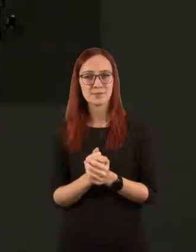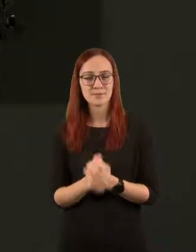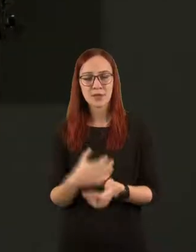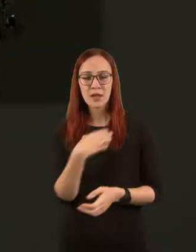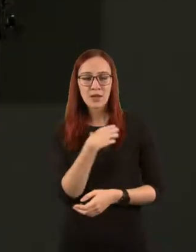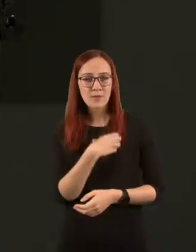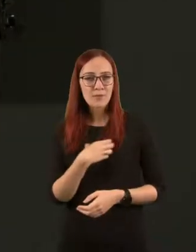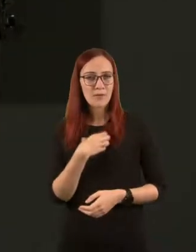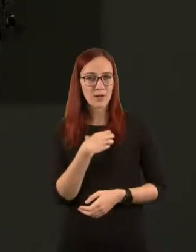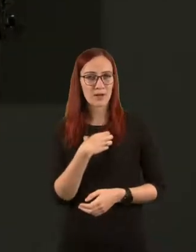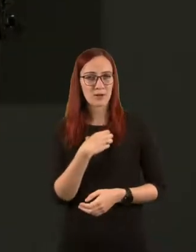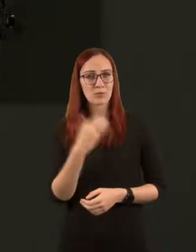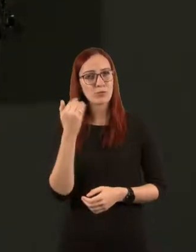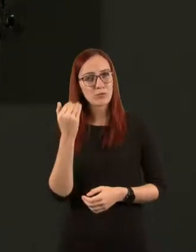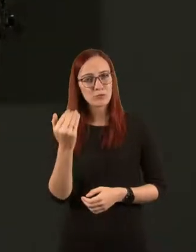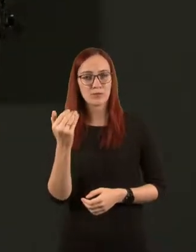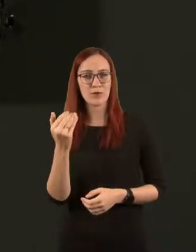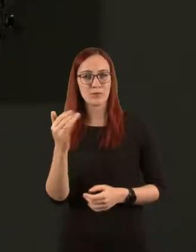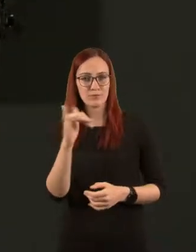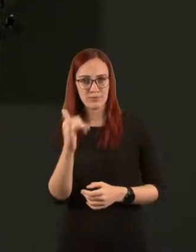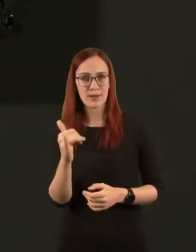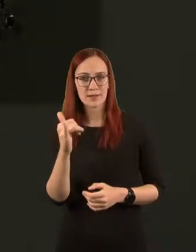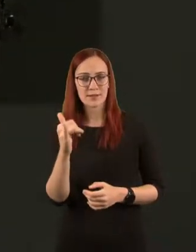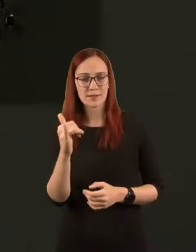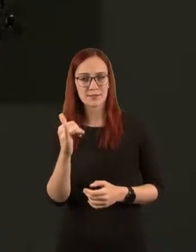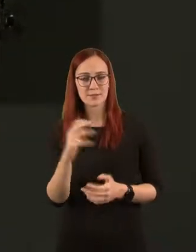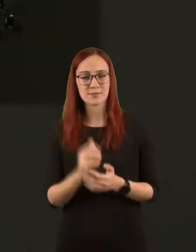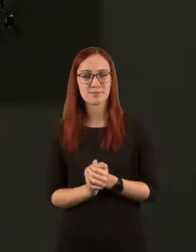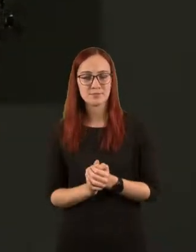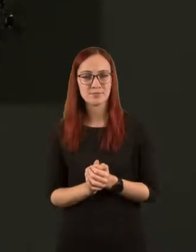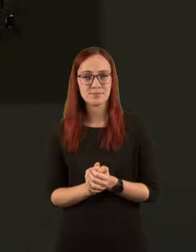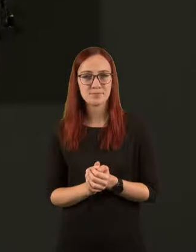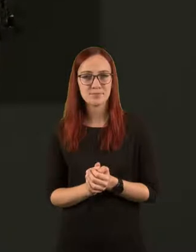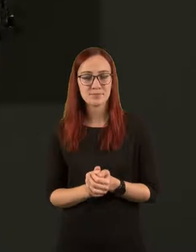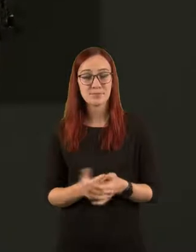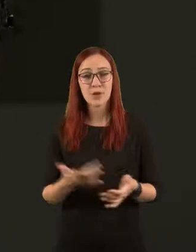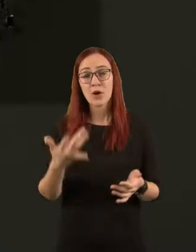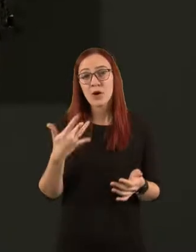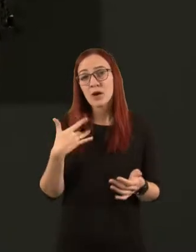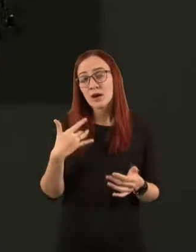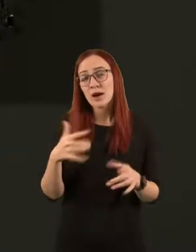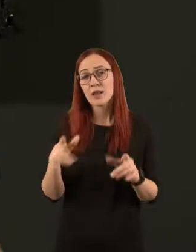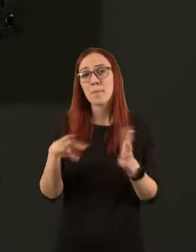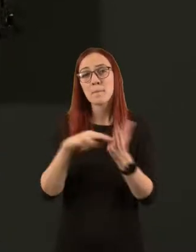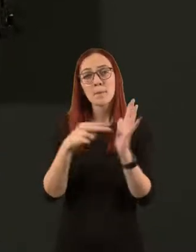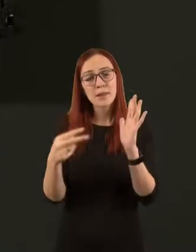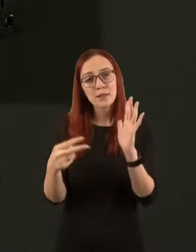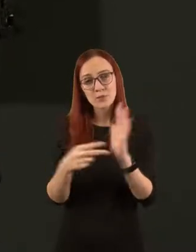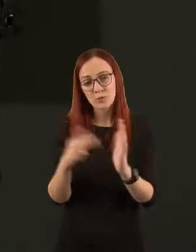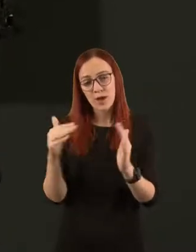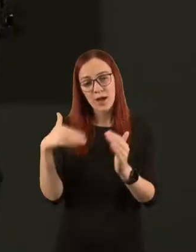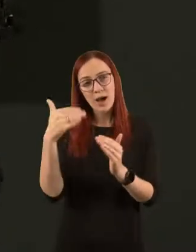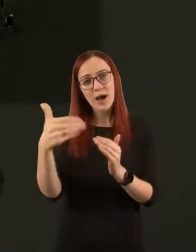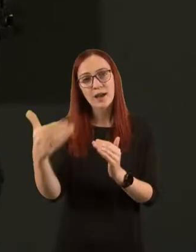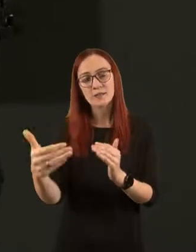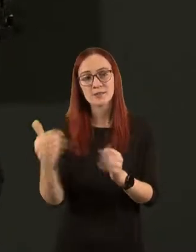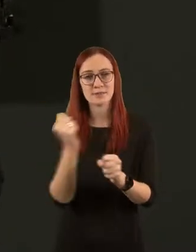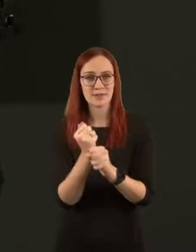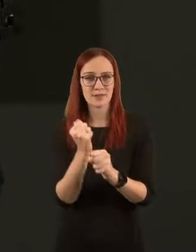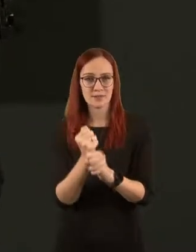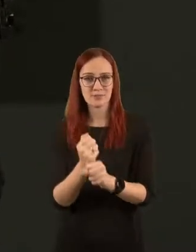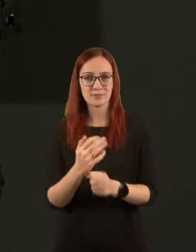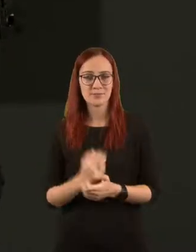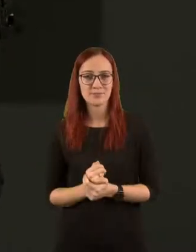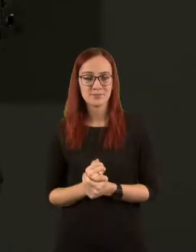shows the environmental performance of Lithuania, and it is a very important starting point in